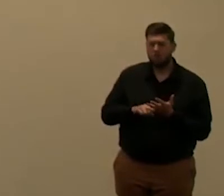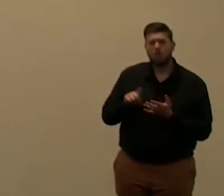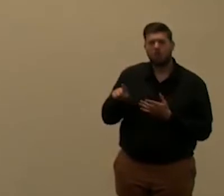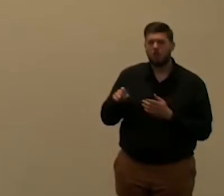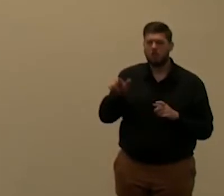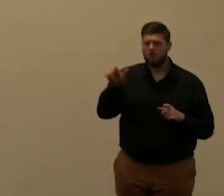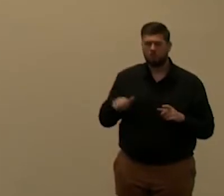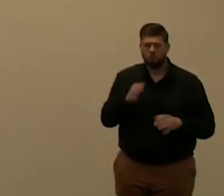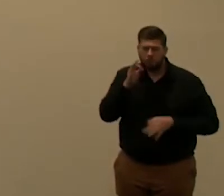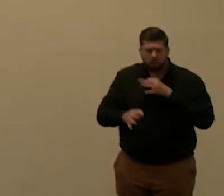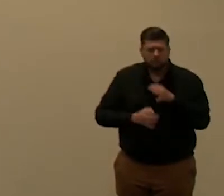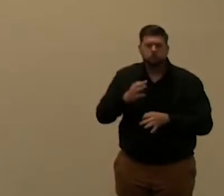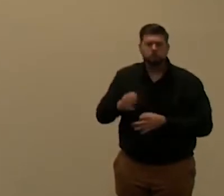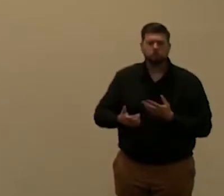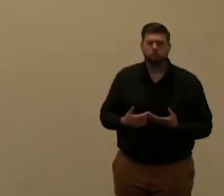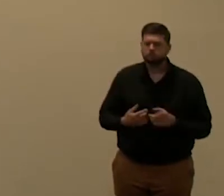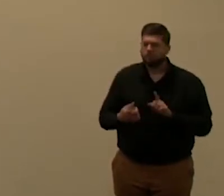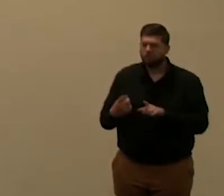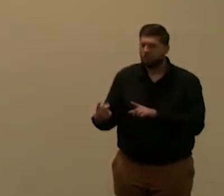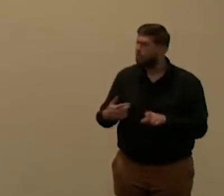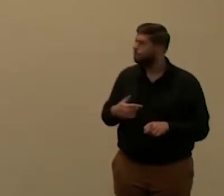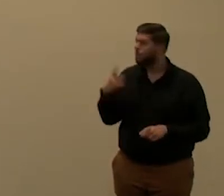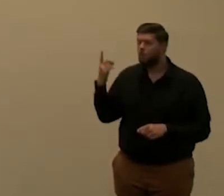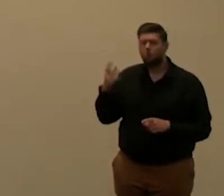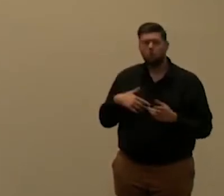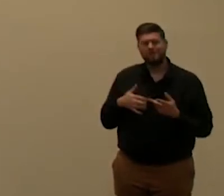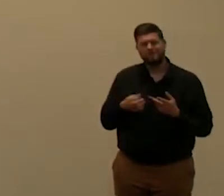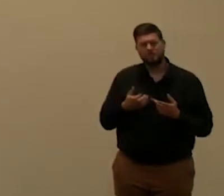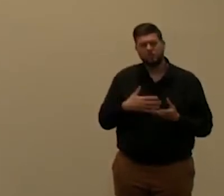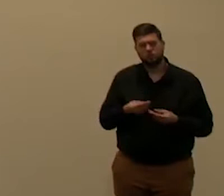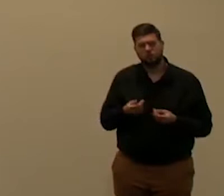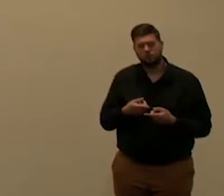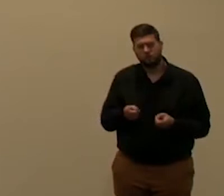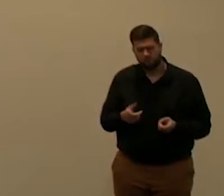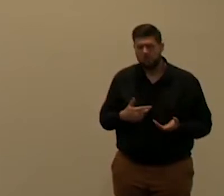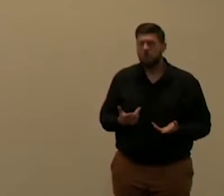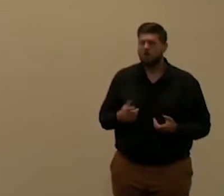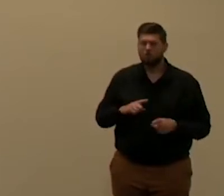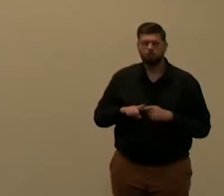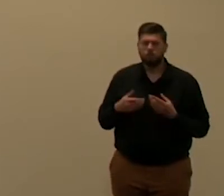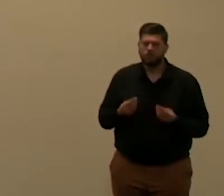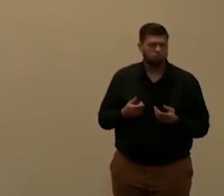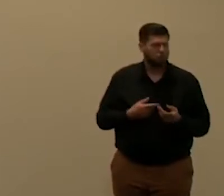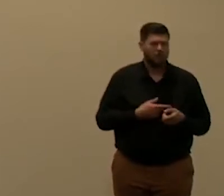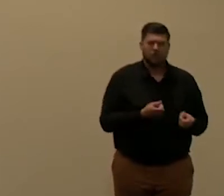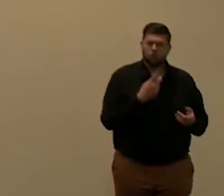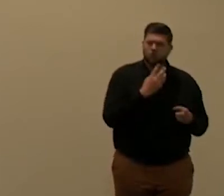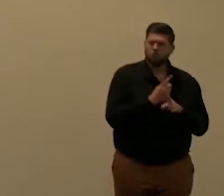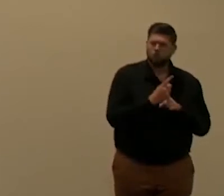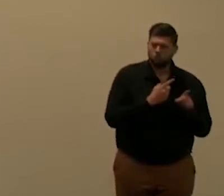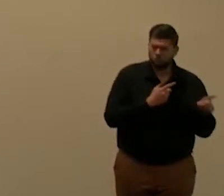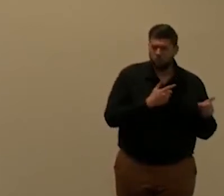Also, a tip that I want to give you, and it's a tip that I'm trying to give to everyone that I talk to when it comes